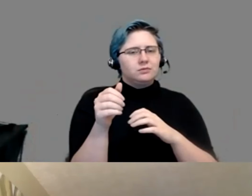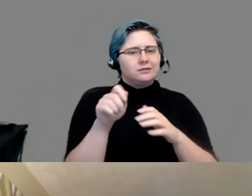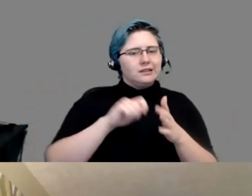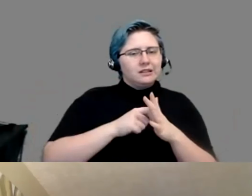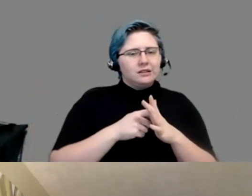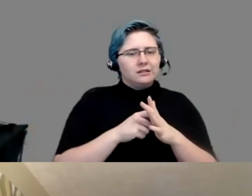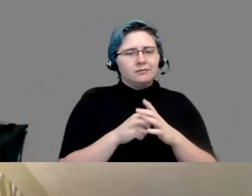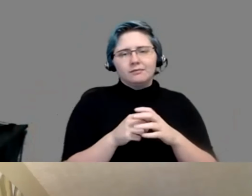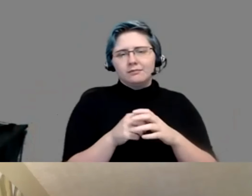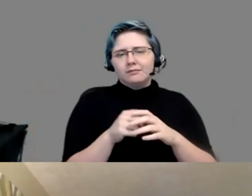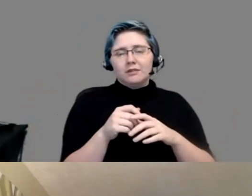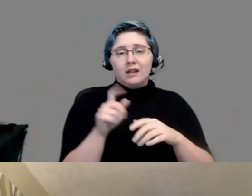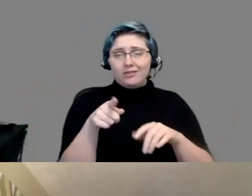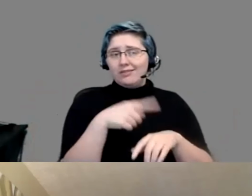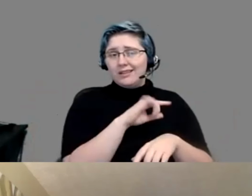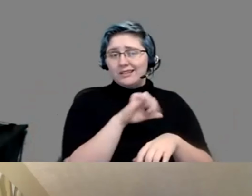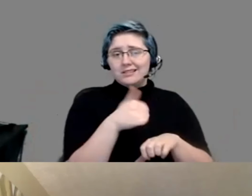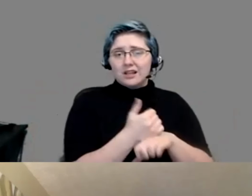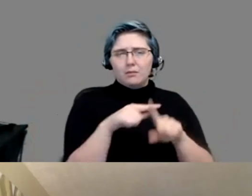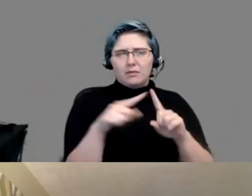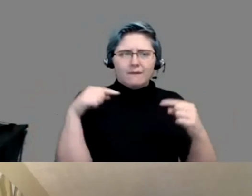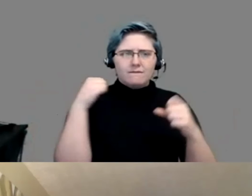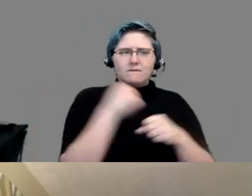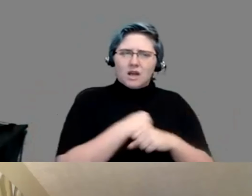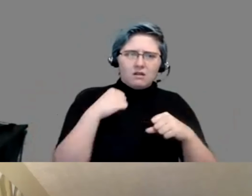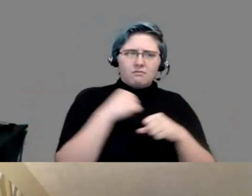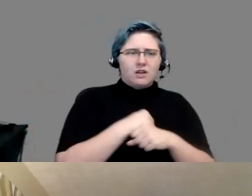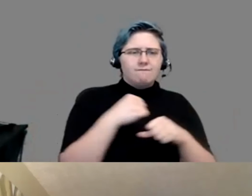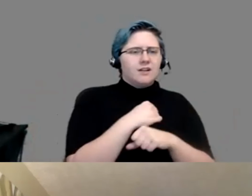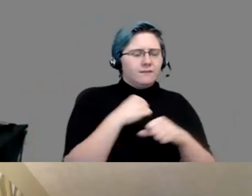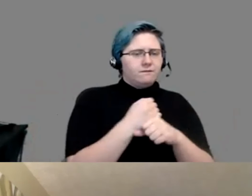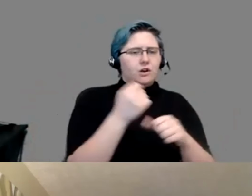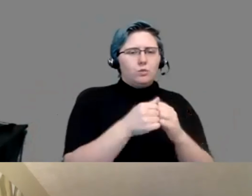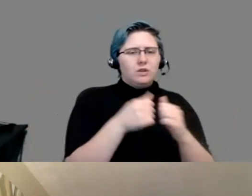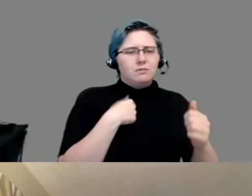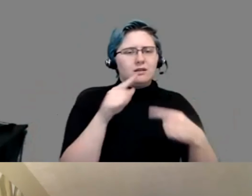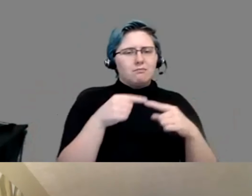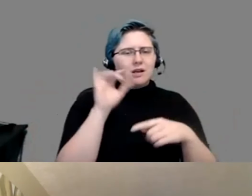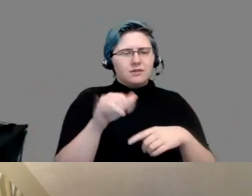and they put it in, but they fought me for a while.